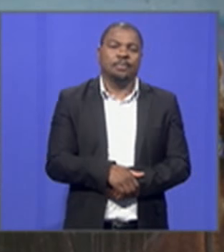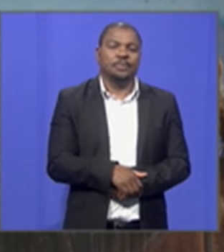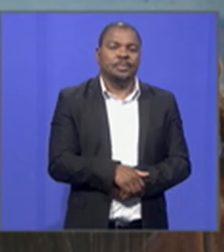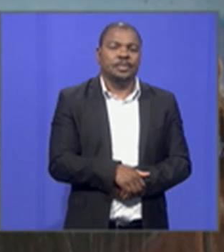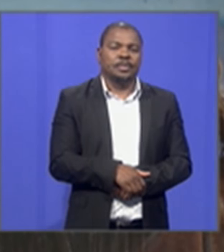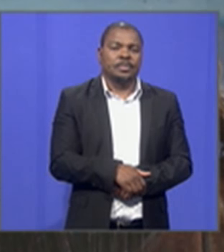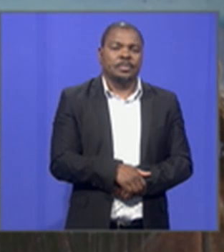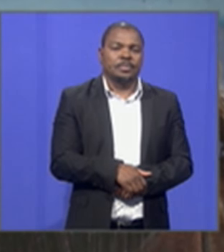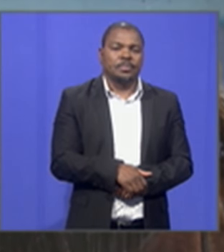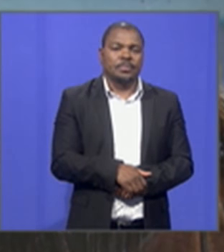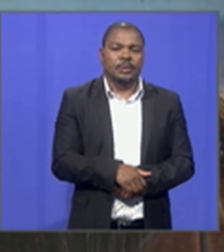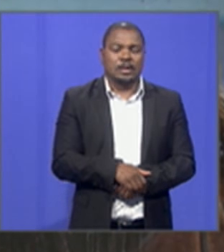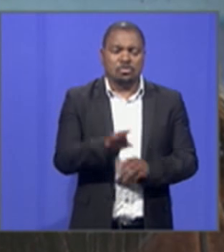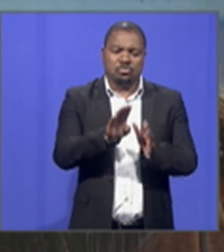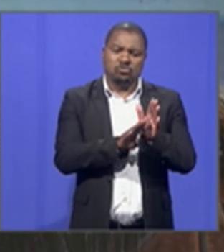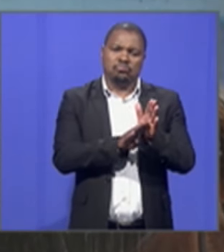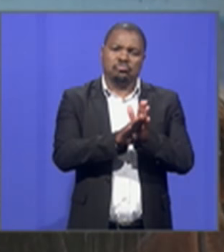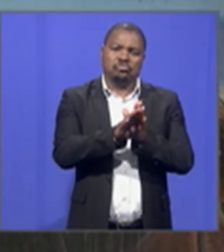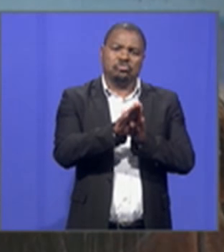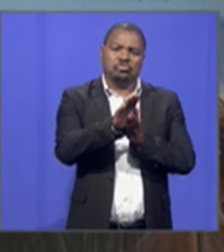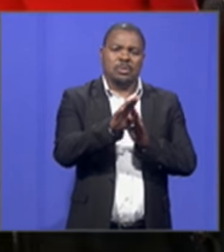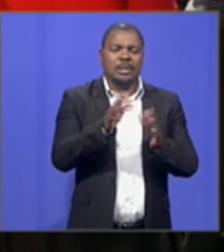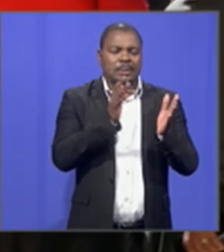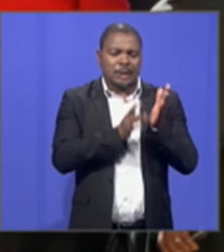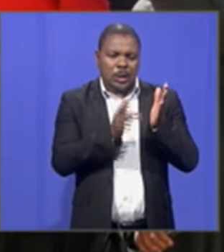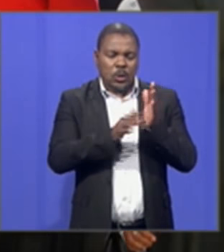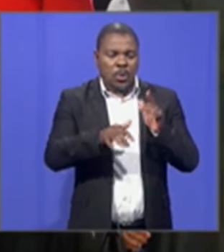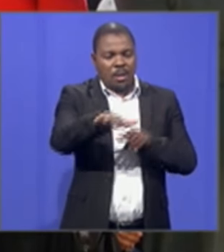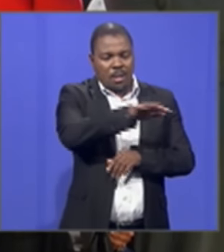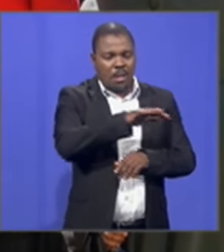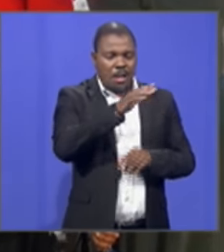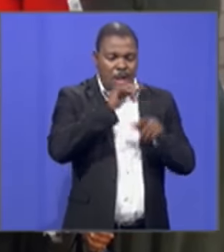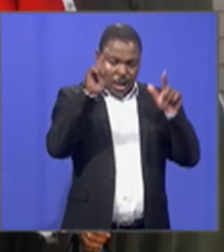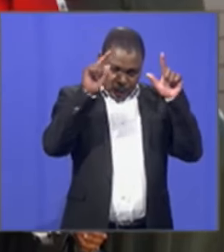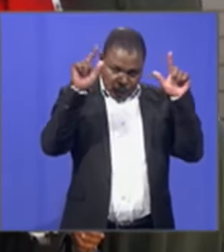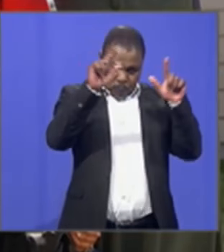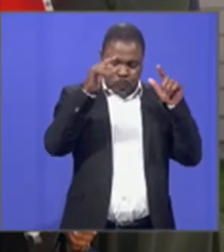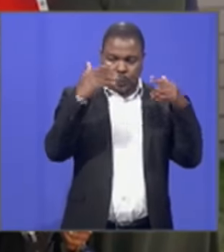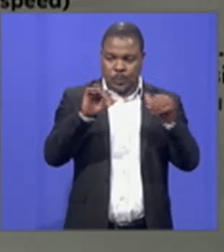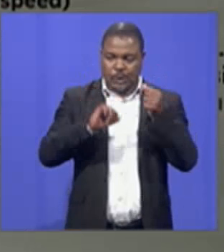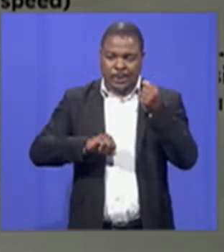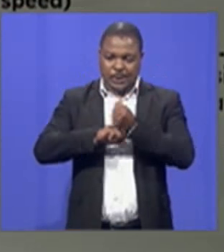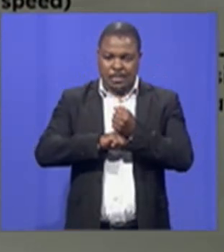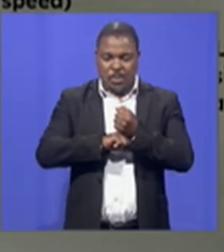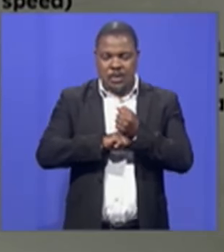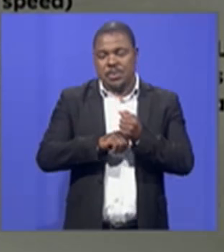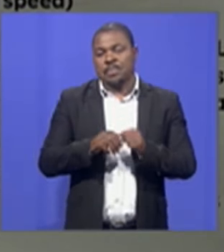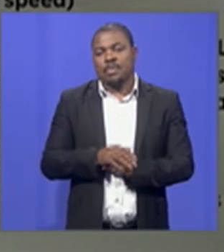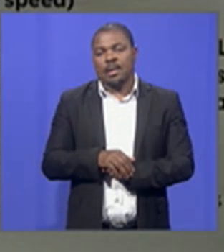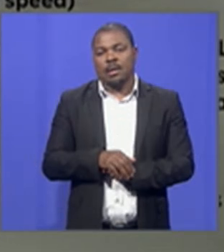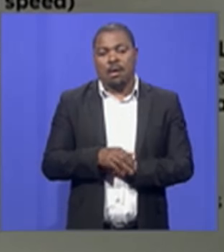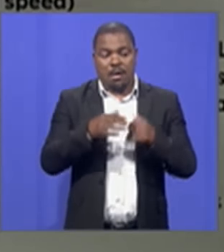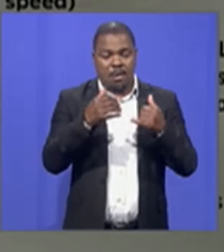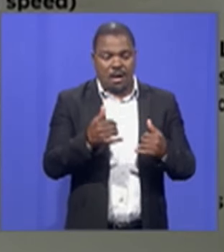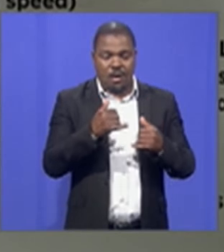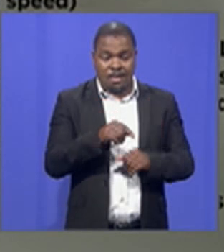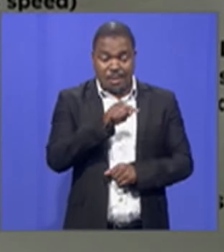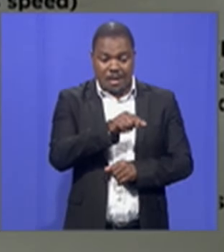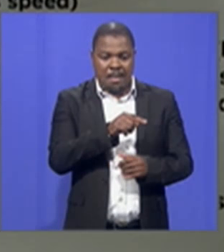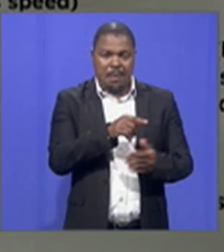Tsela e lebisang ntlafatsong ya bokamoso ba marangrang a Lesotho e fumane tshehetso e matla. Ho ipapisitswe le maano